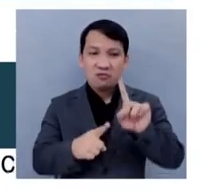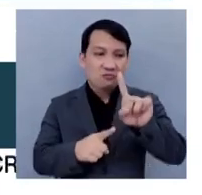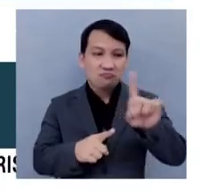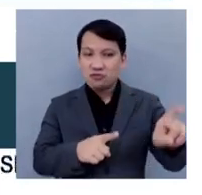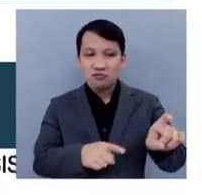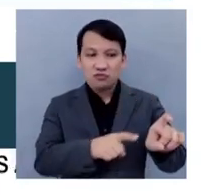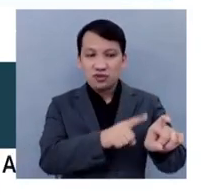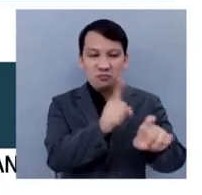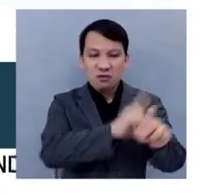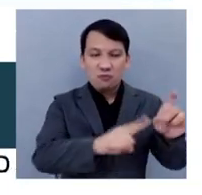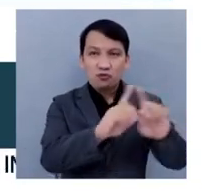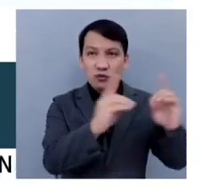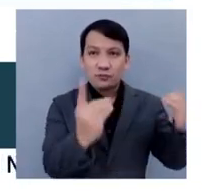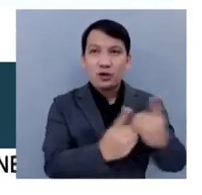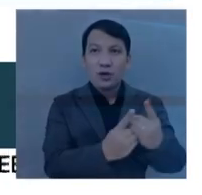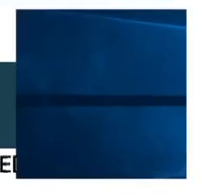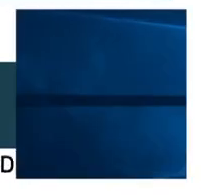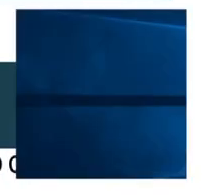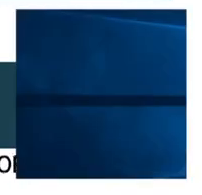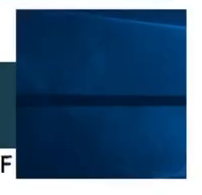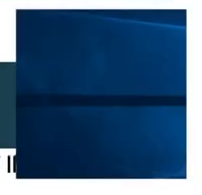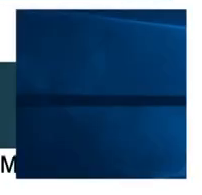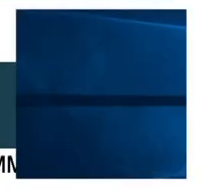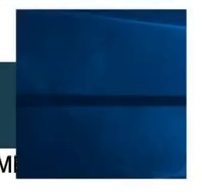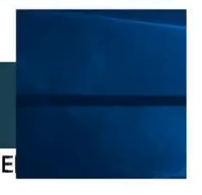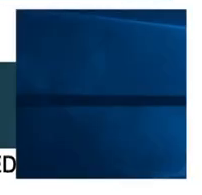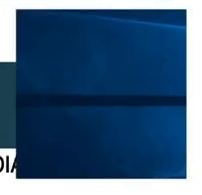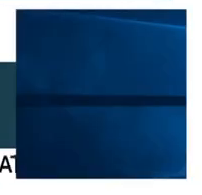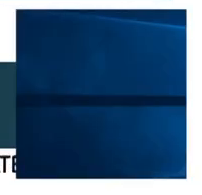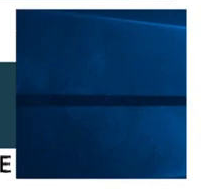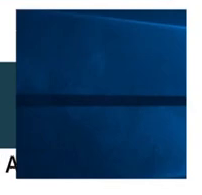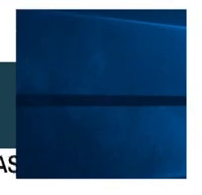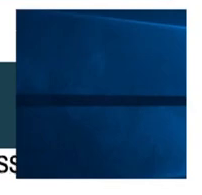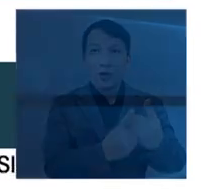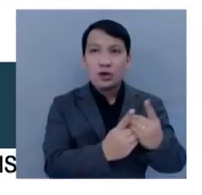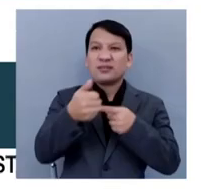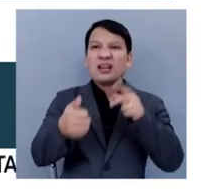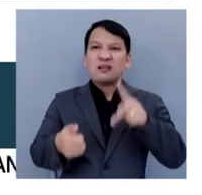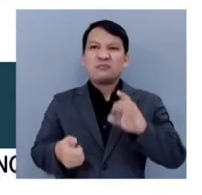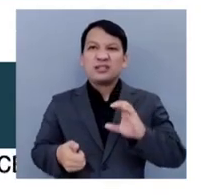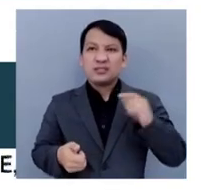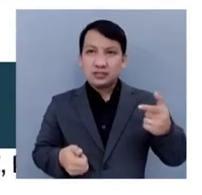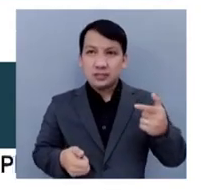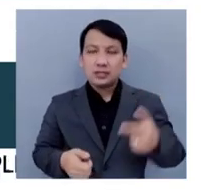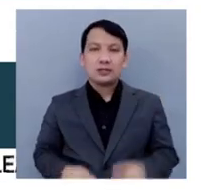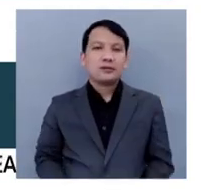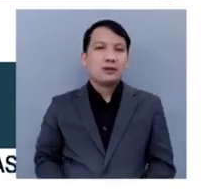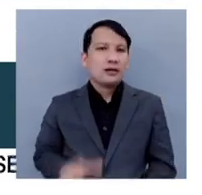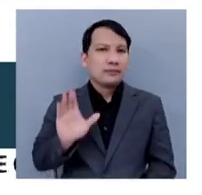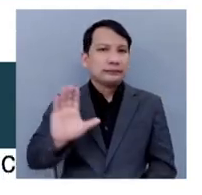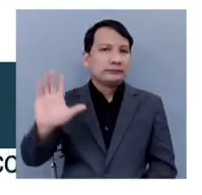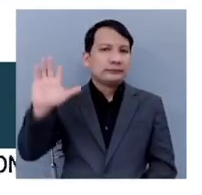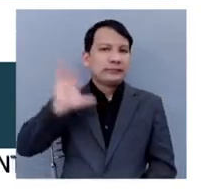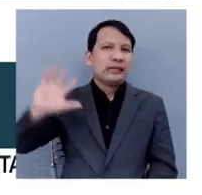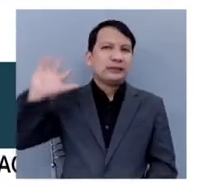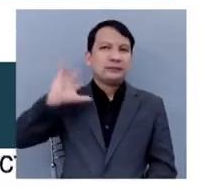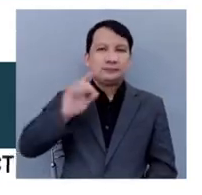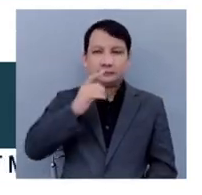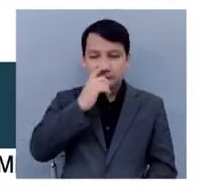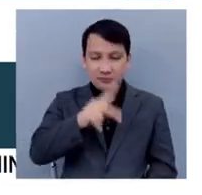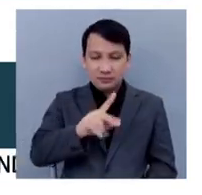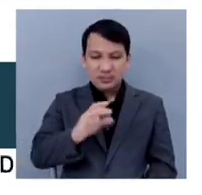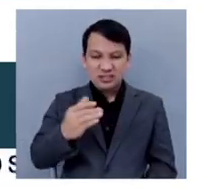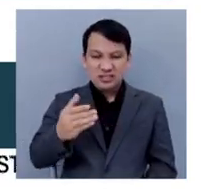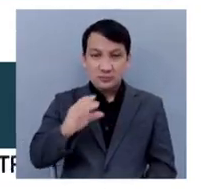it's a question of who you appoint as commissioners in the PCGG. And over the last couple of decades in which the PCGG has